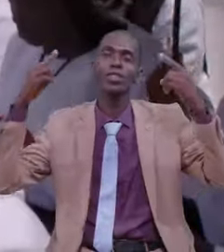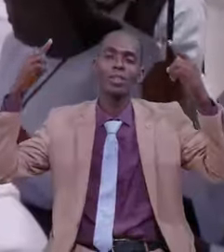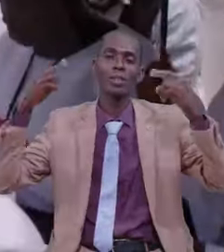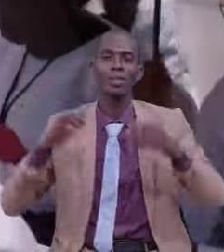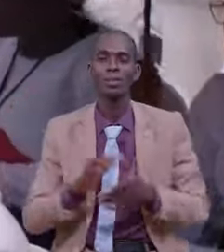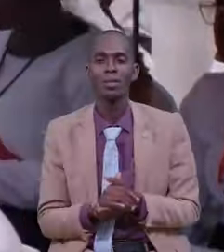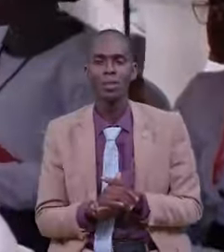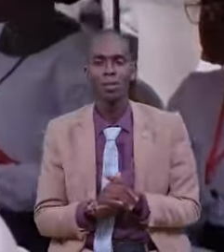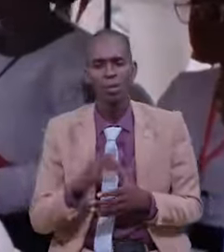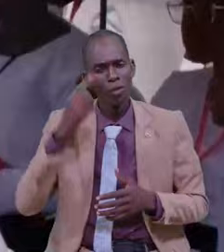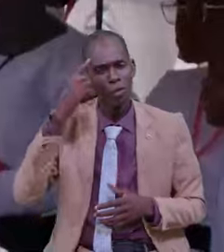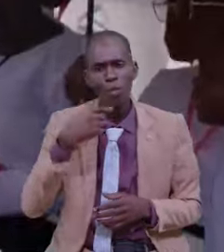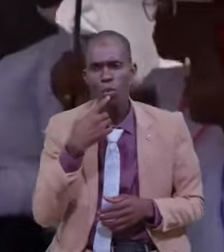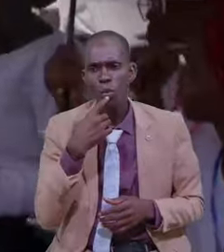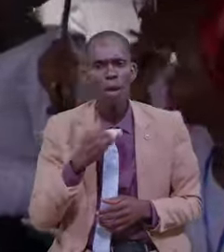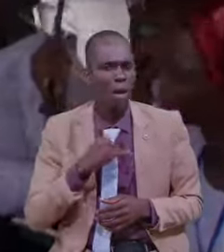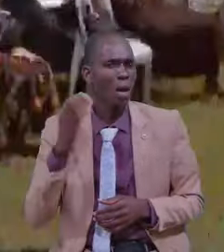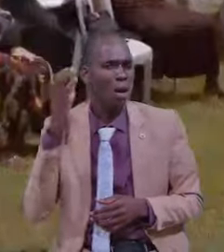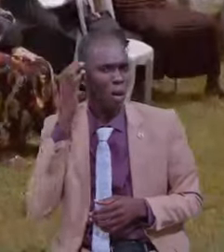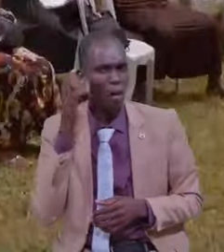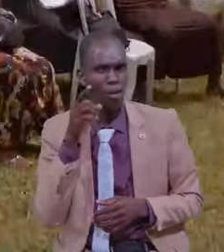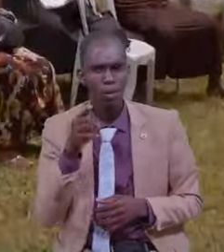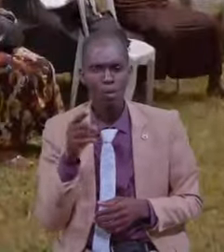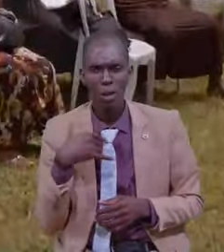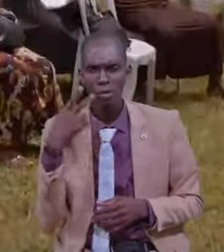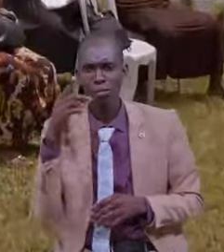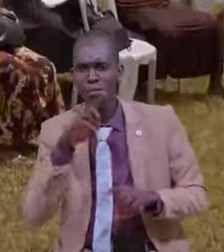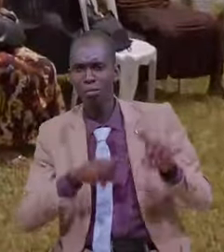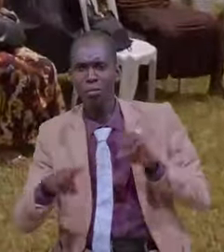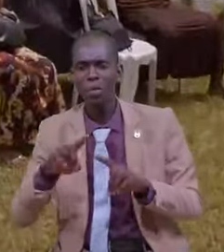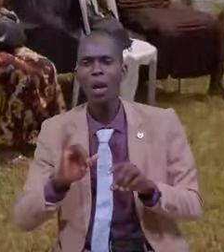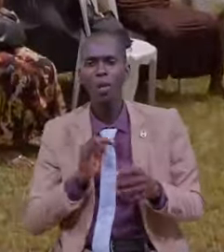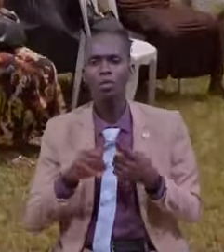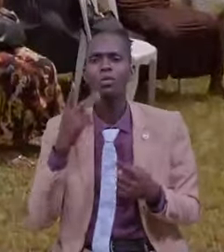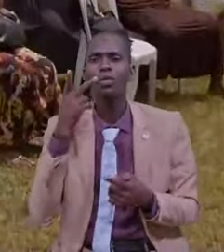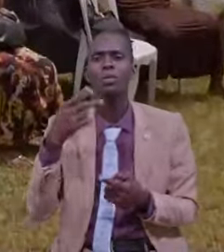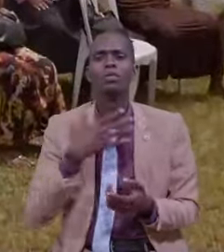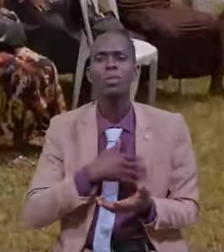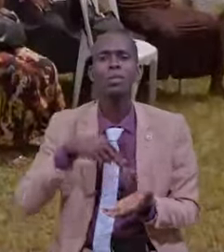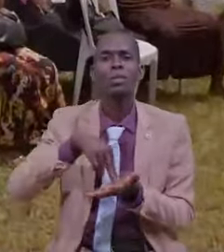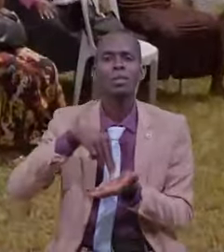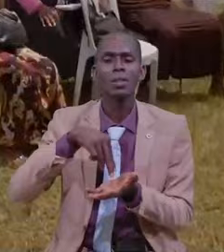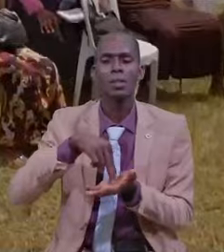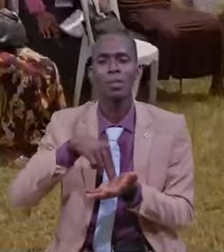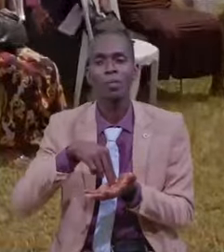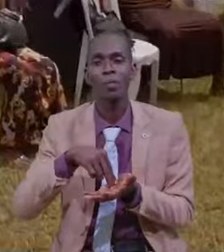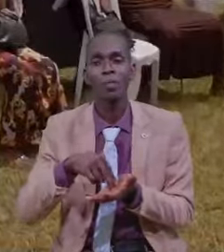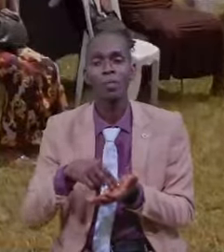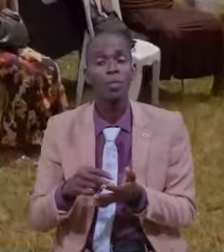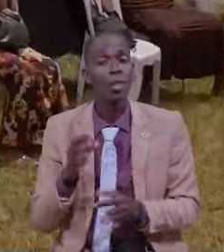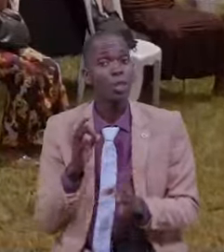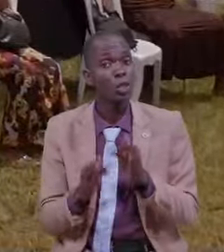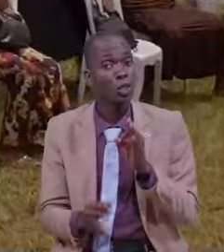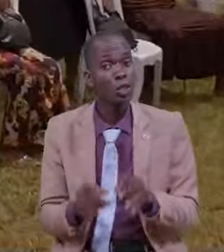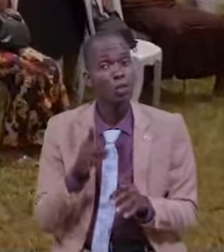Where are you? I hear your voice, but I want to see you. God bless you. Stand up there. Stand up there. And if you have not given your life to